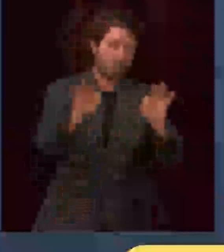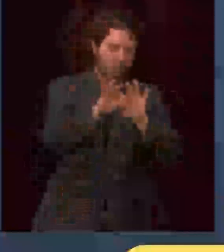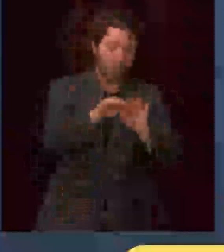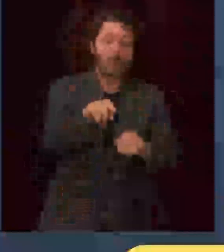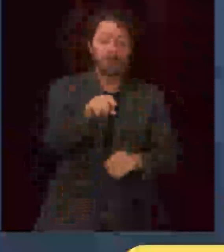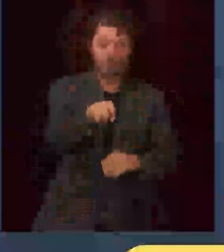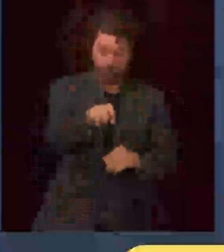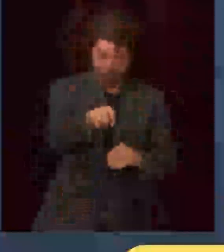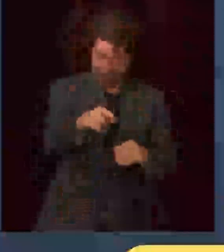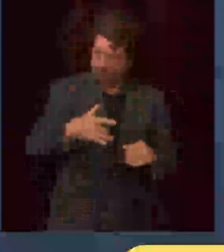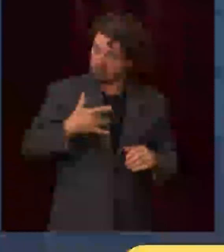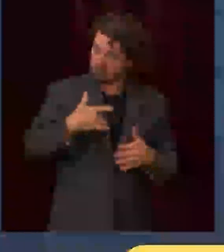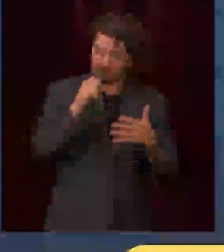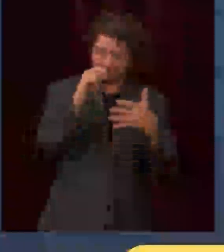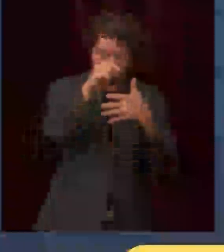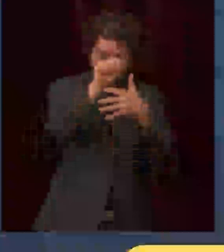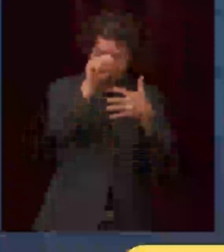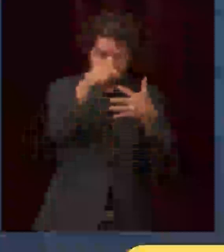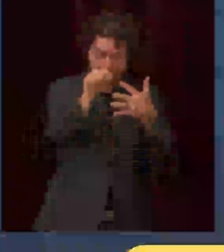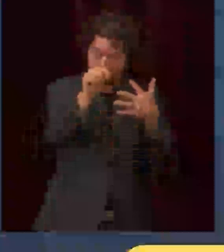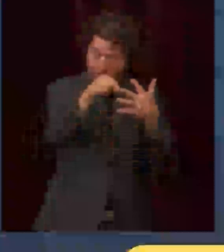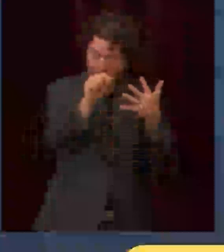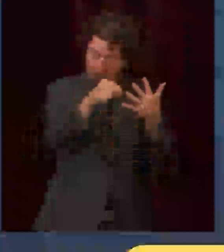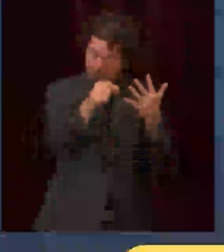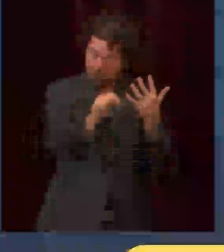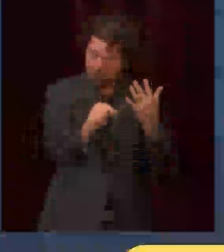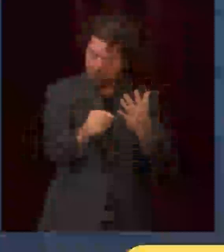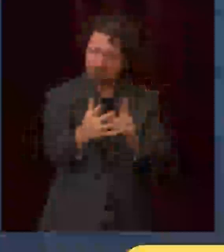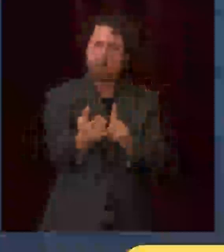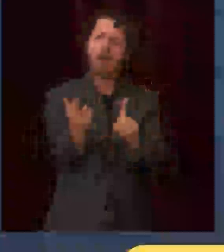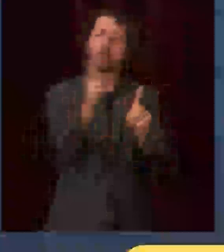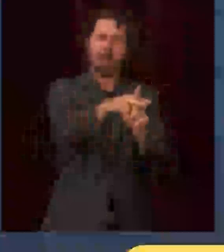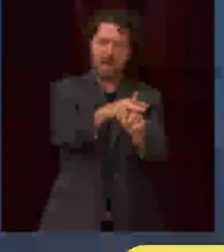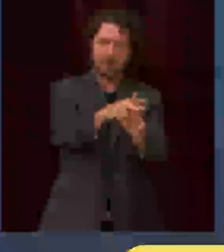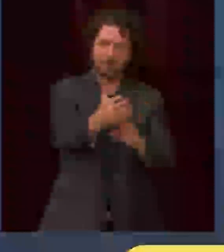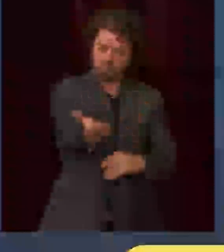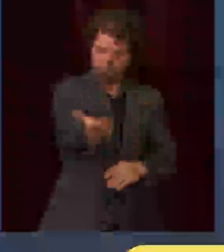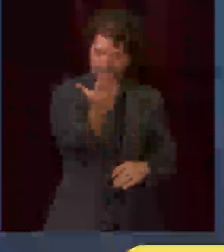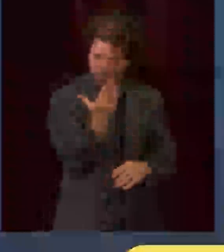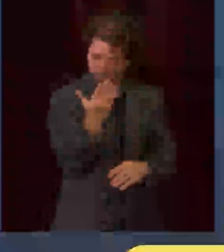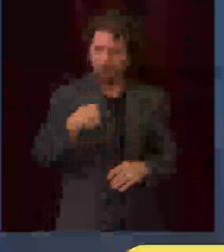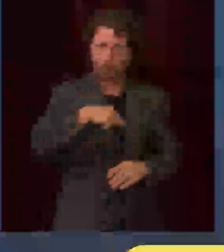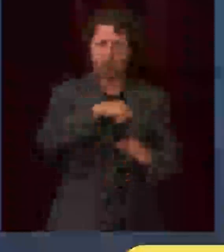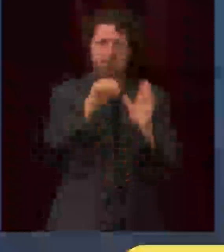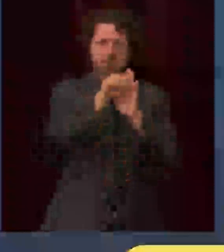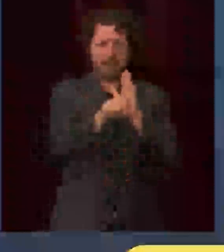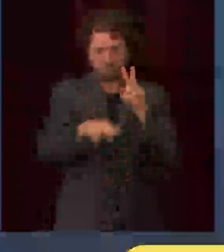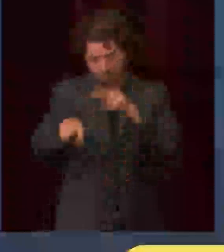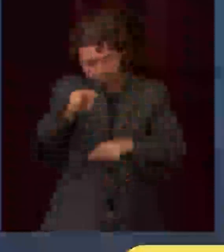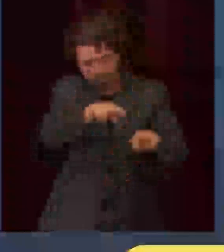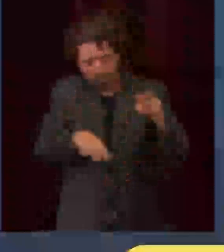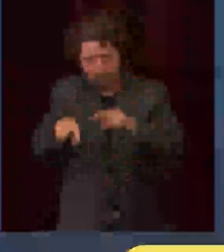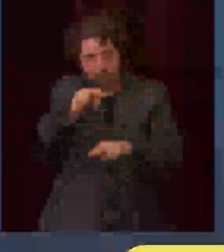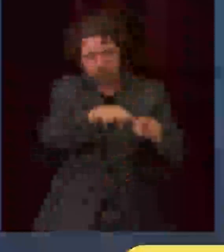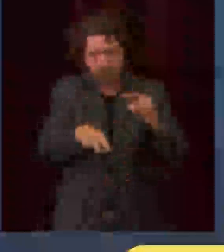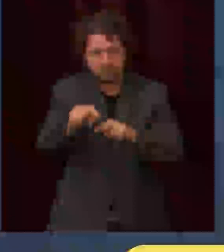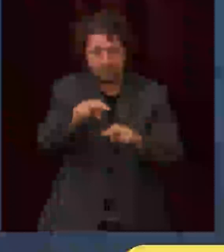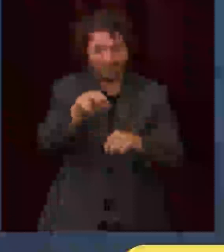the contact tracing goals that we have, and the ability for families to be supported while